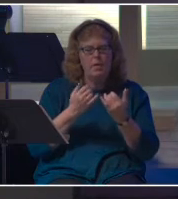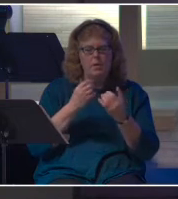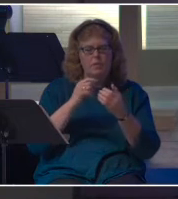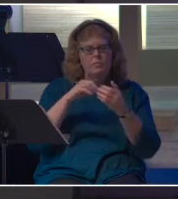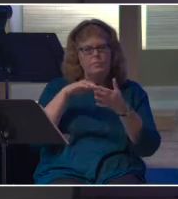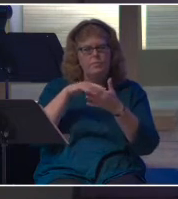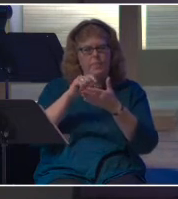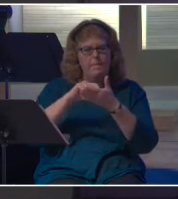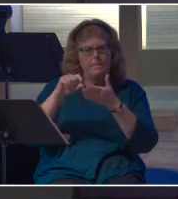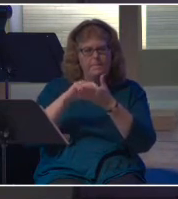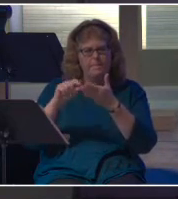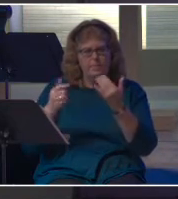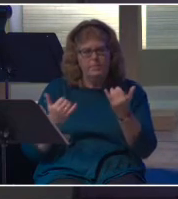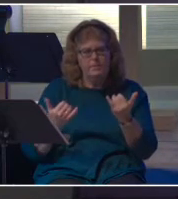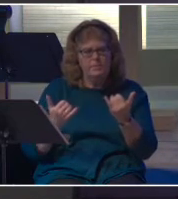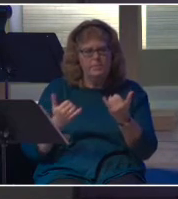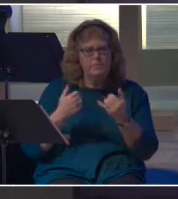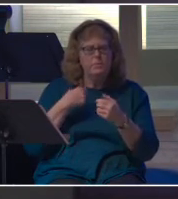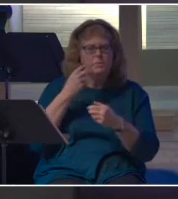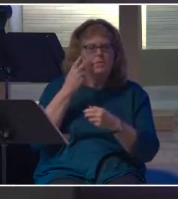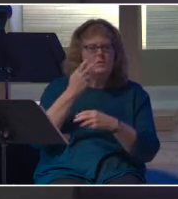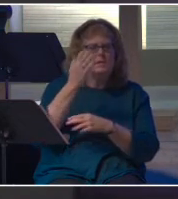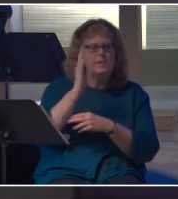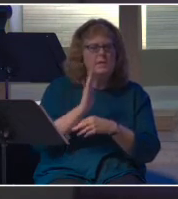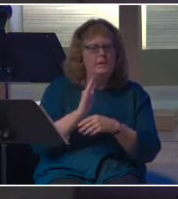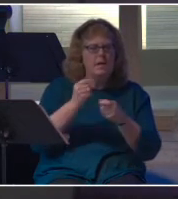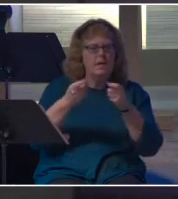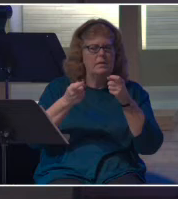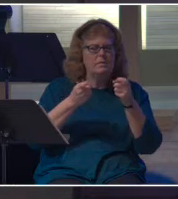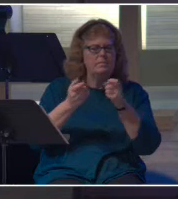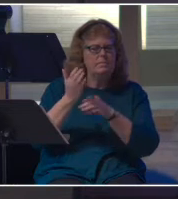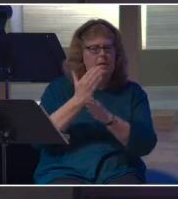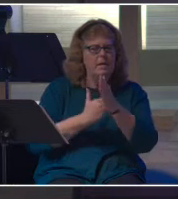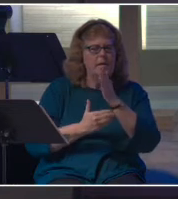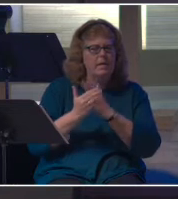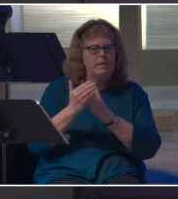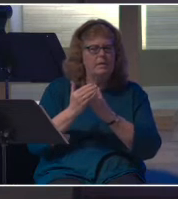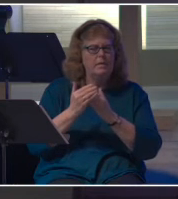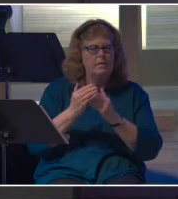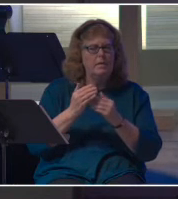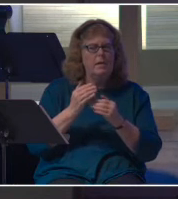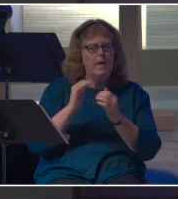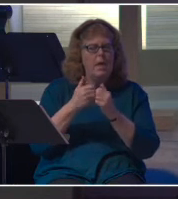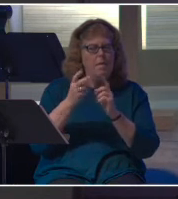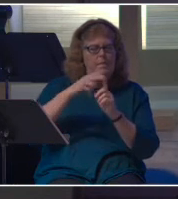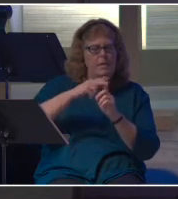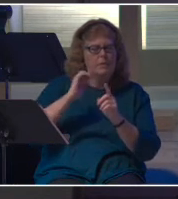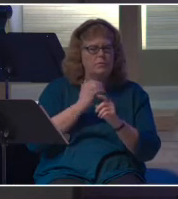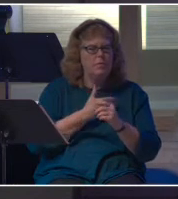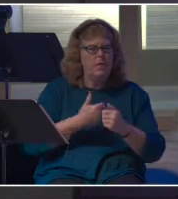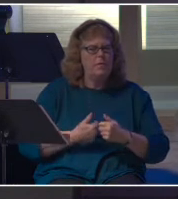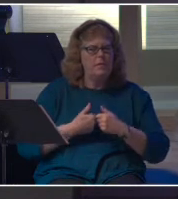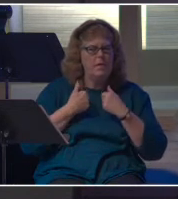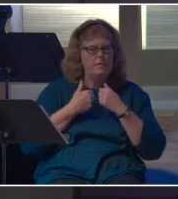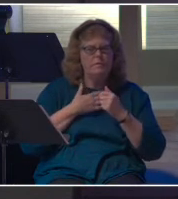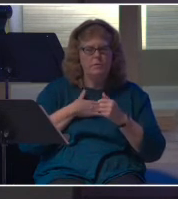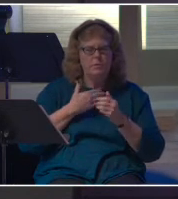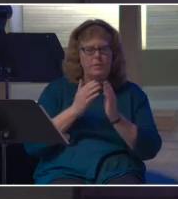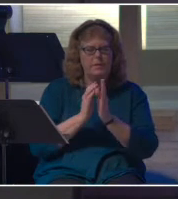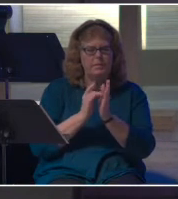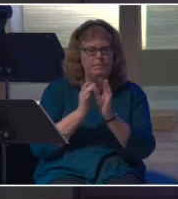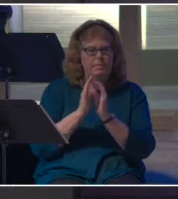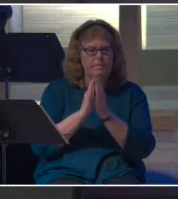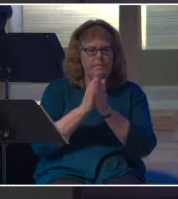passage today where we see God's sovereign hand, and then I want to see how it applies to our life. So would you open up with